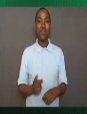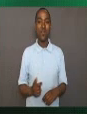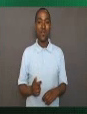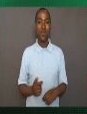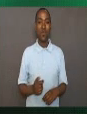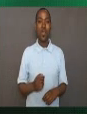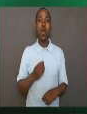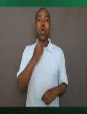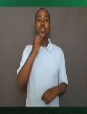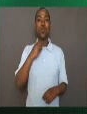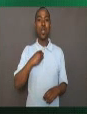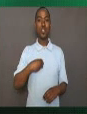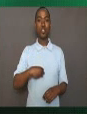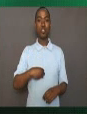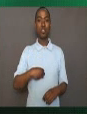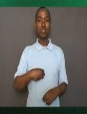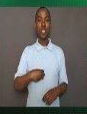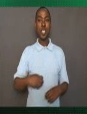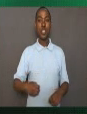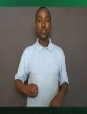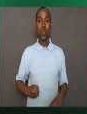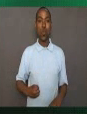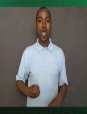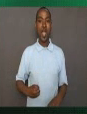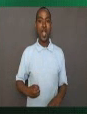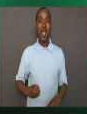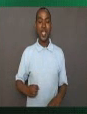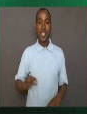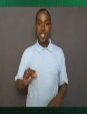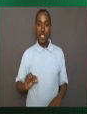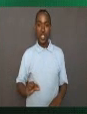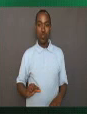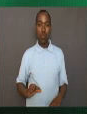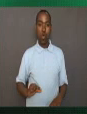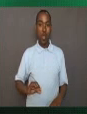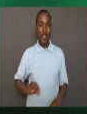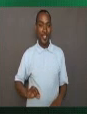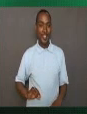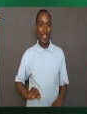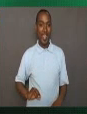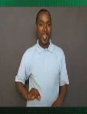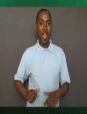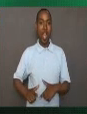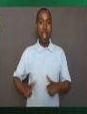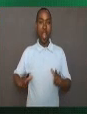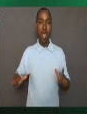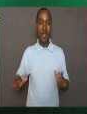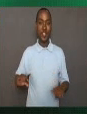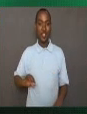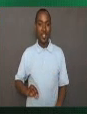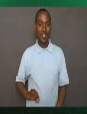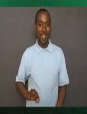the esophagus, stomach, small intestines, large